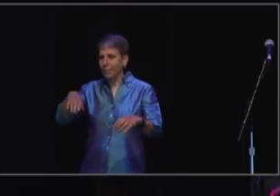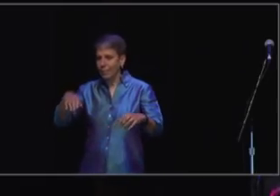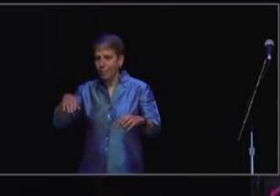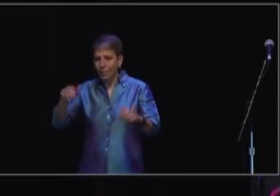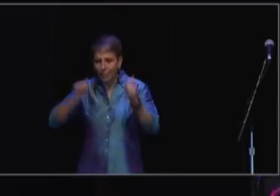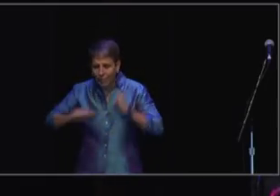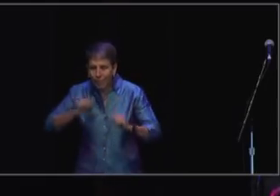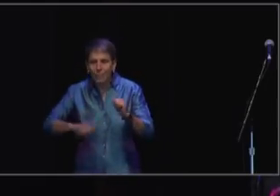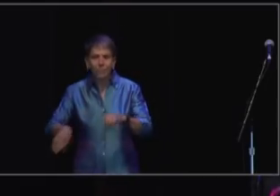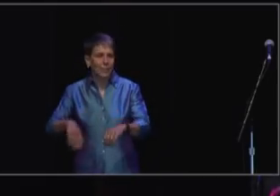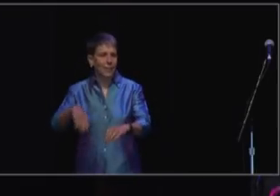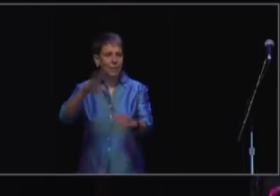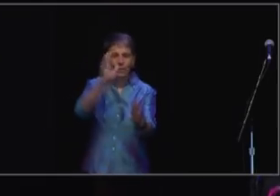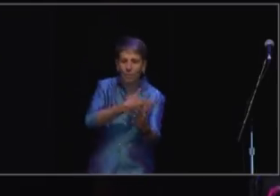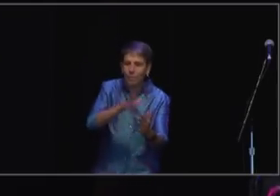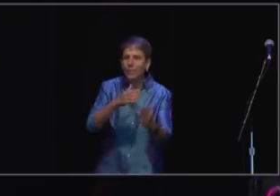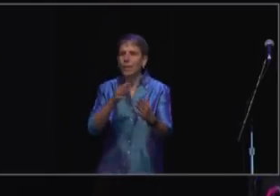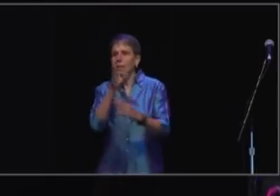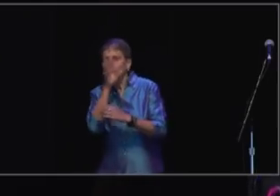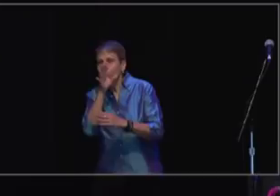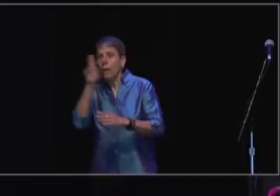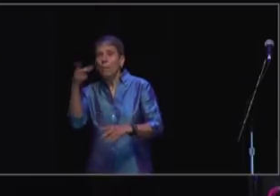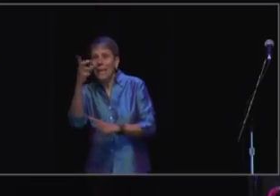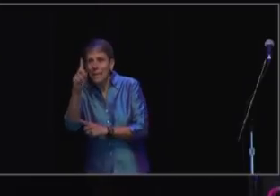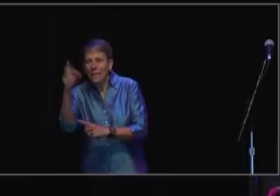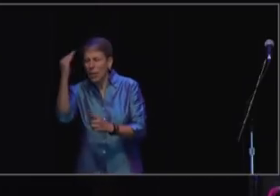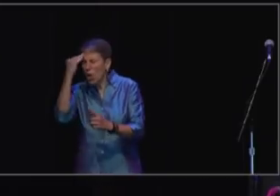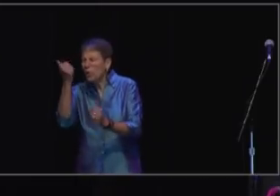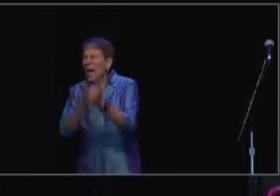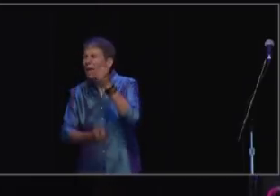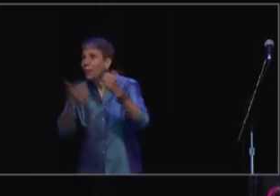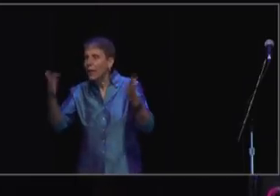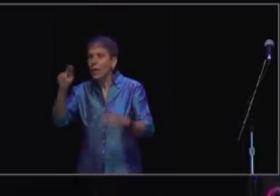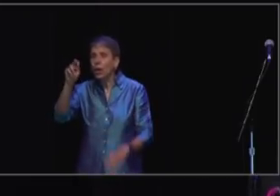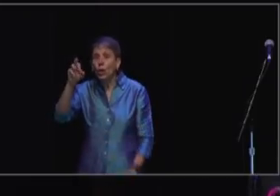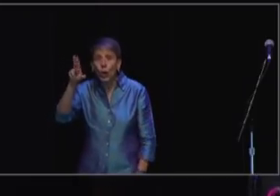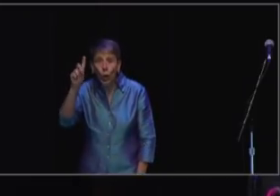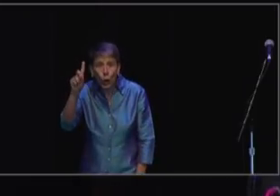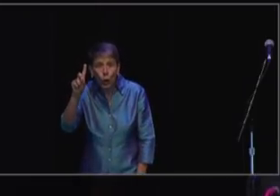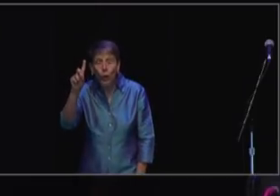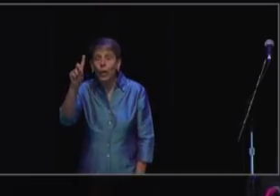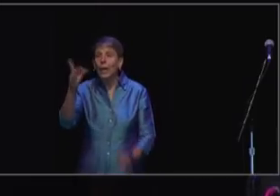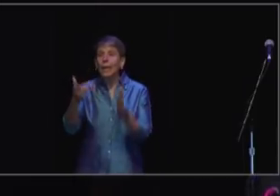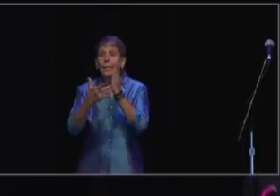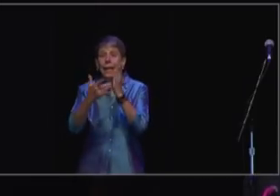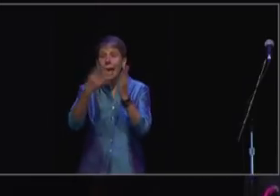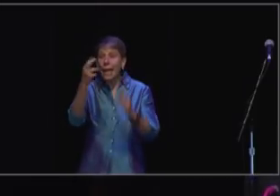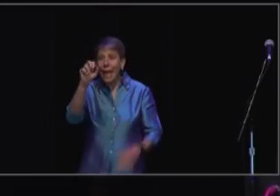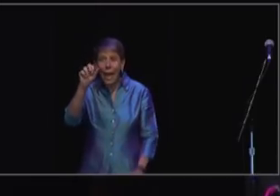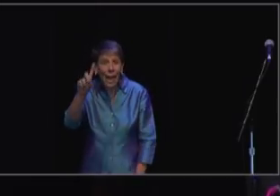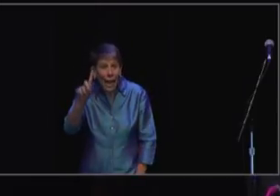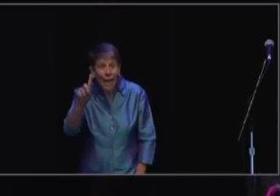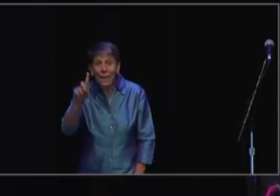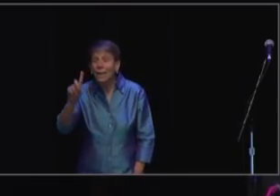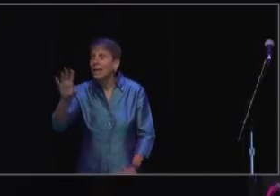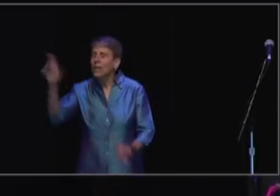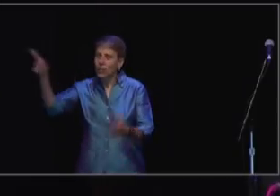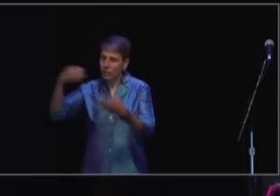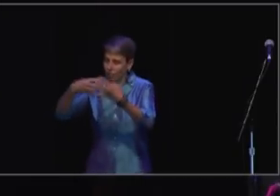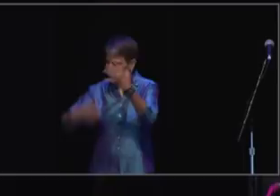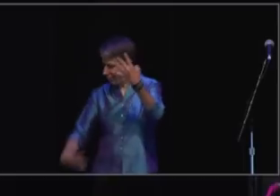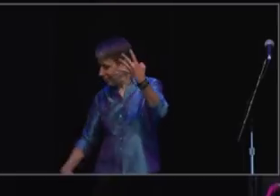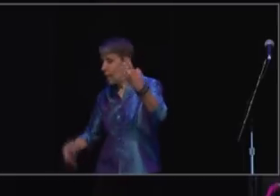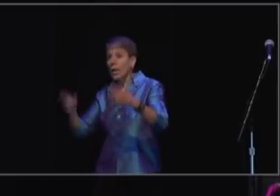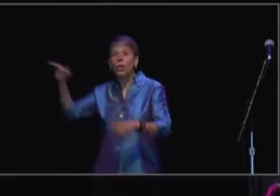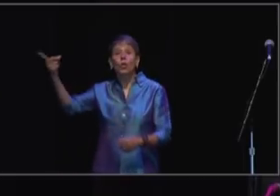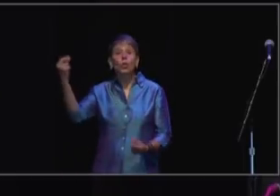a little bit about everything. She's a nerd, a tech head, but one of the things that she has been doing all over the world